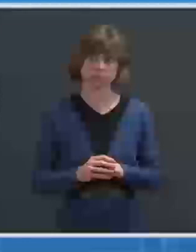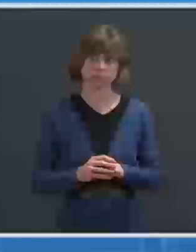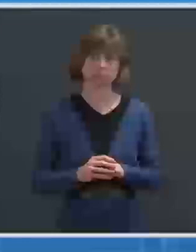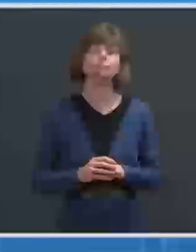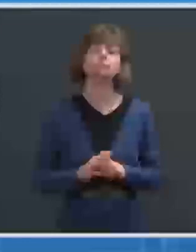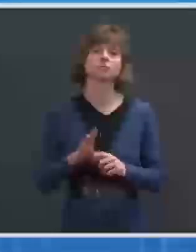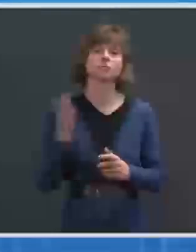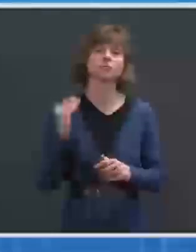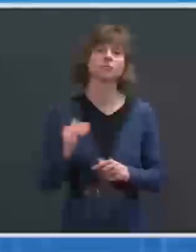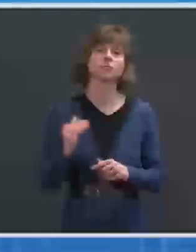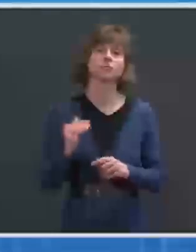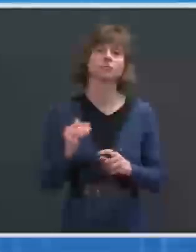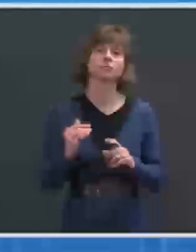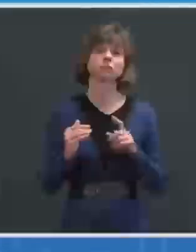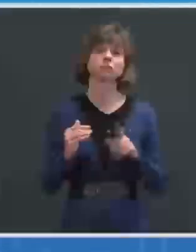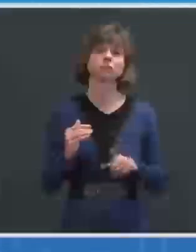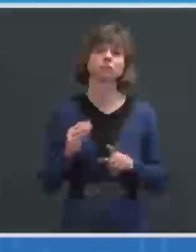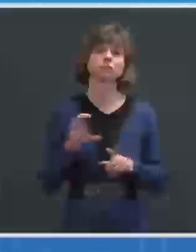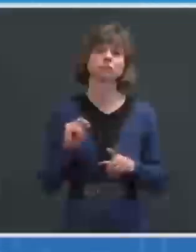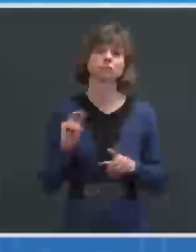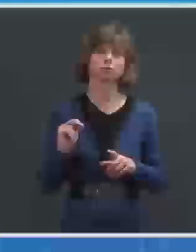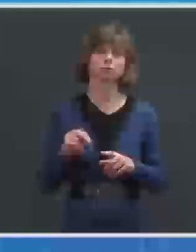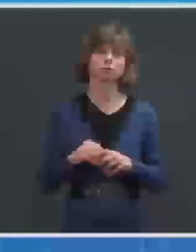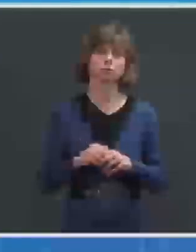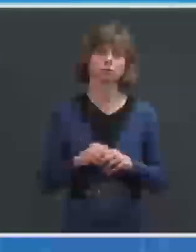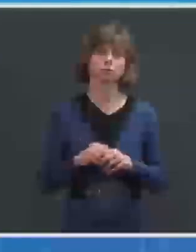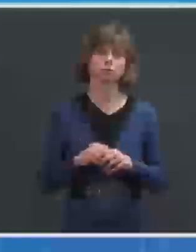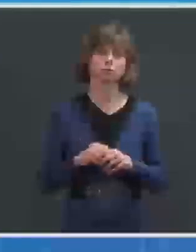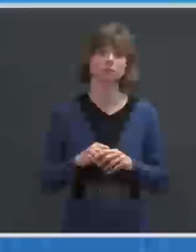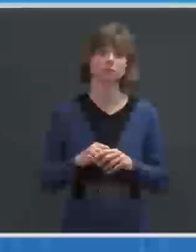Next question will go to Jeremy Diamond at CNN.